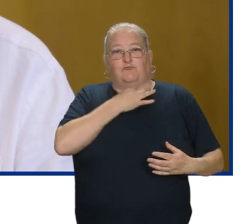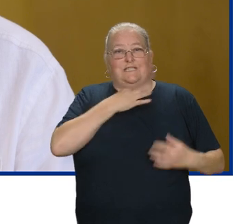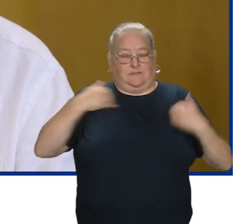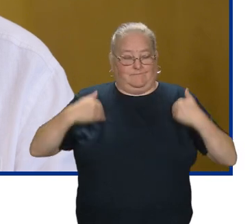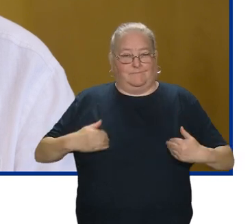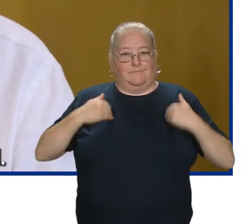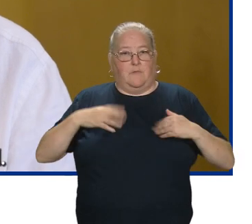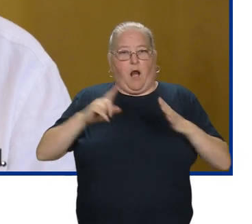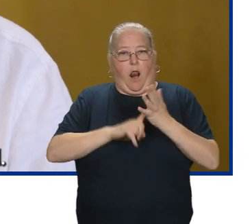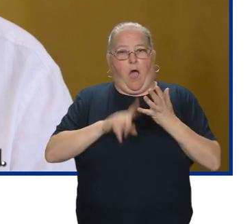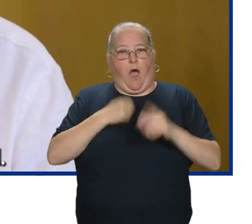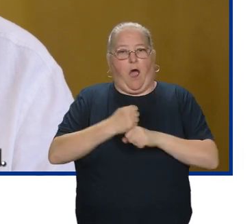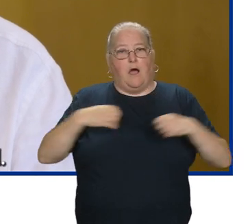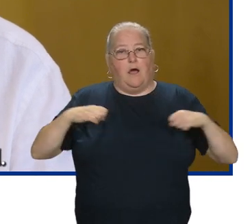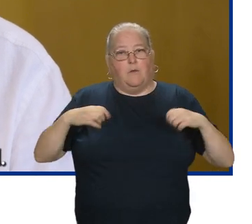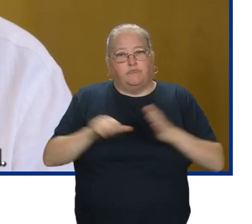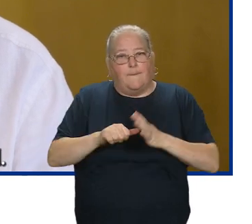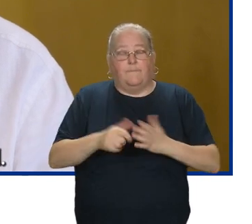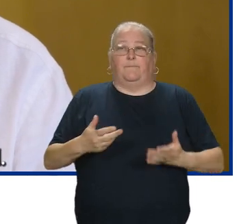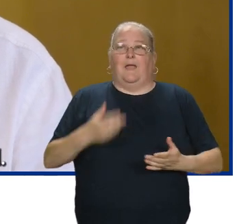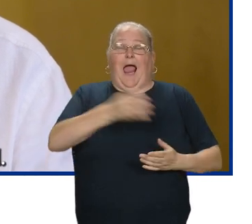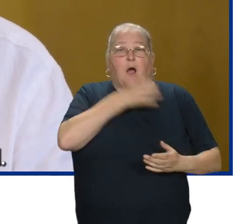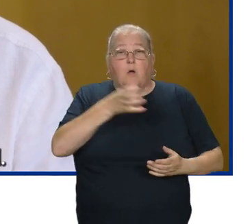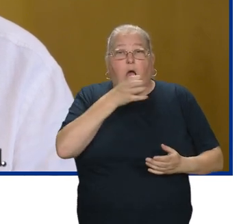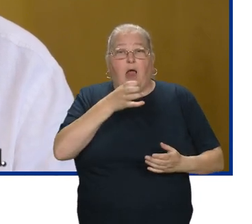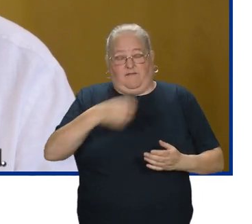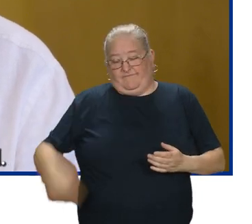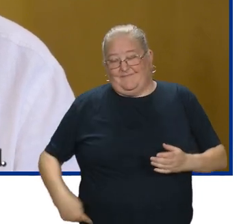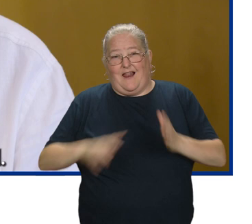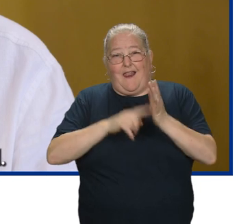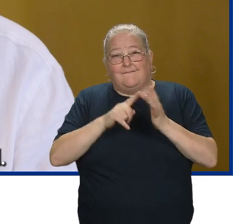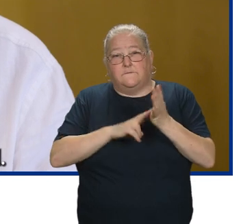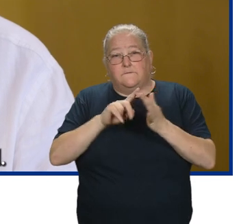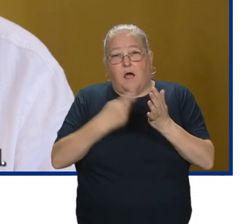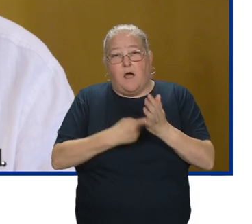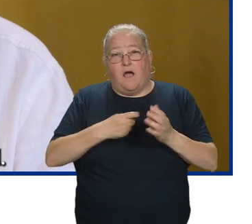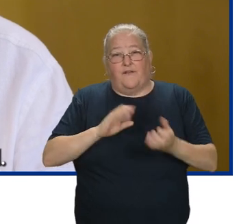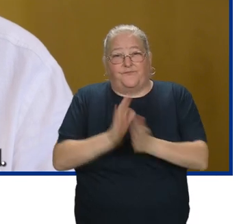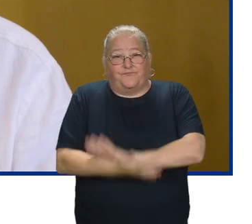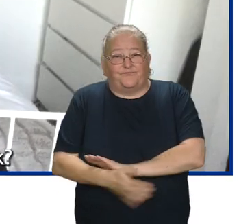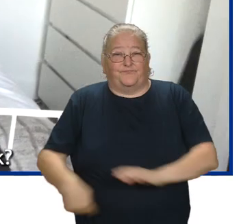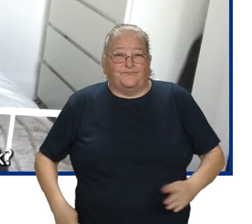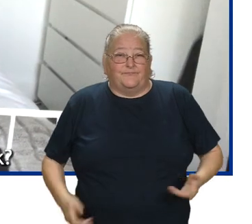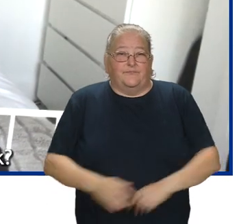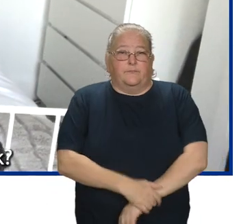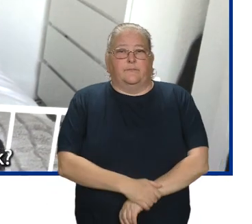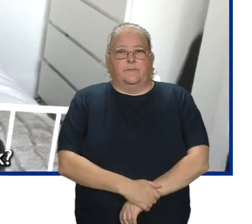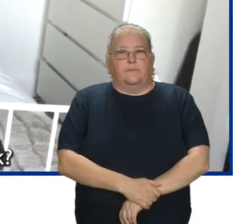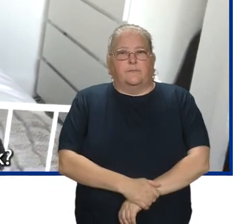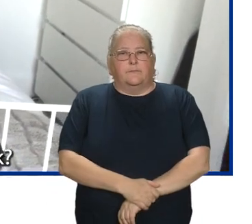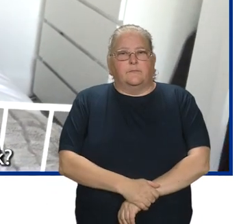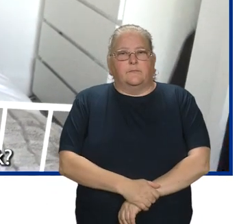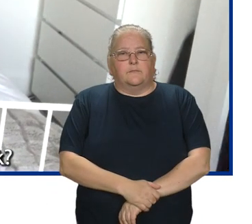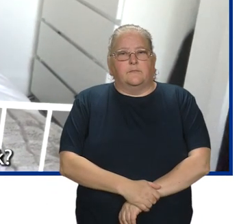in smokers or liver disease in those who have excessive levels of alcohol. I'd like to know